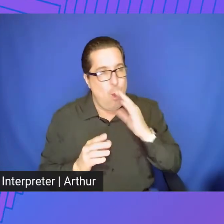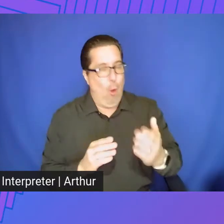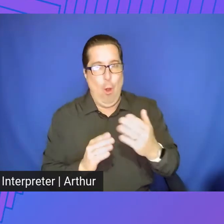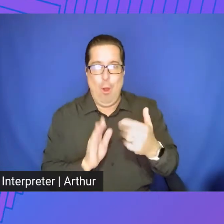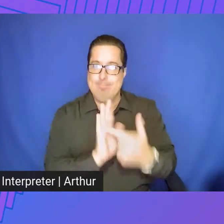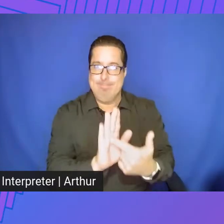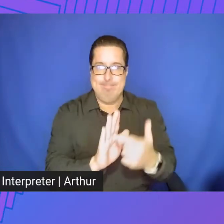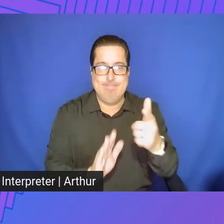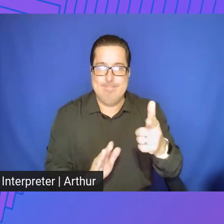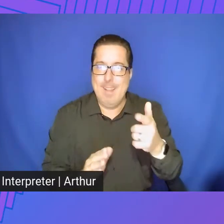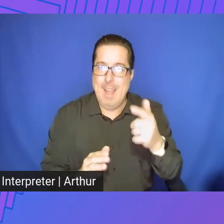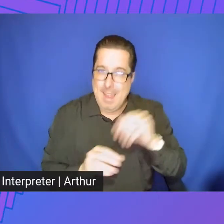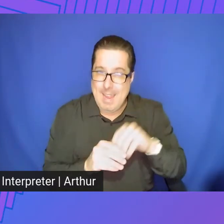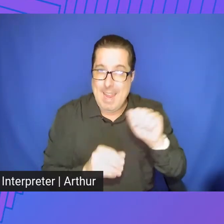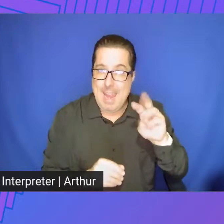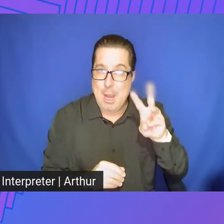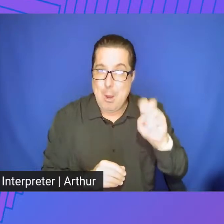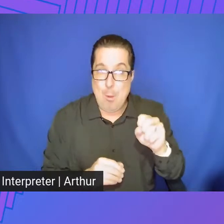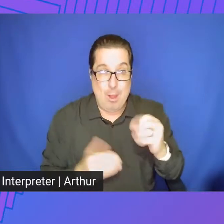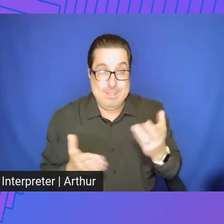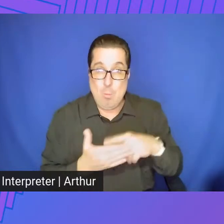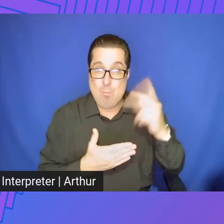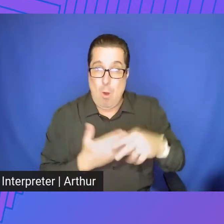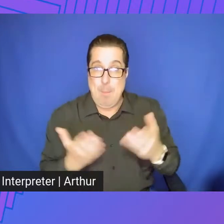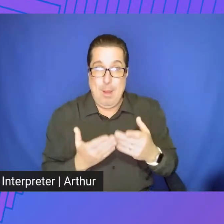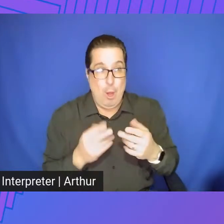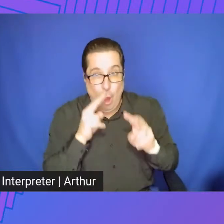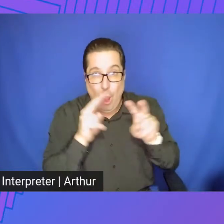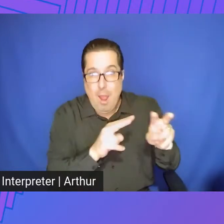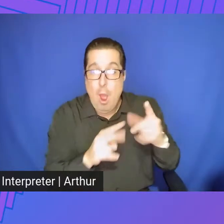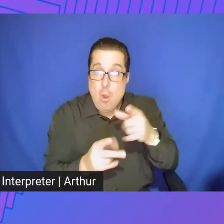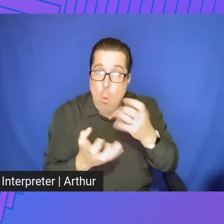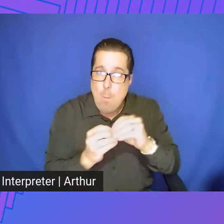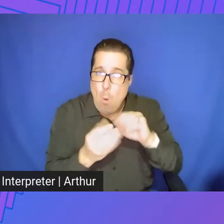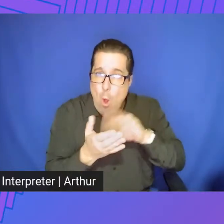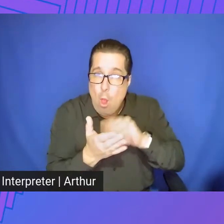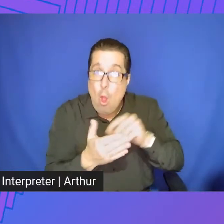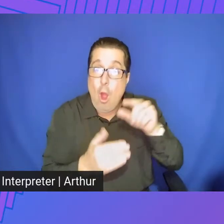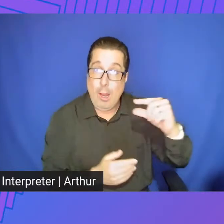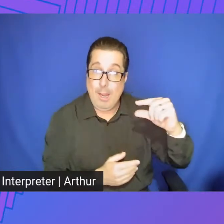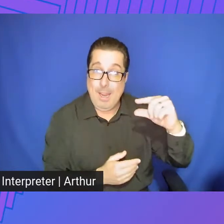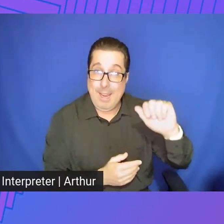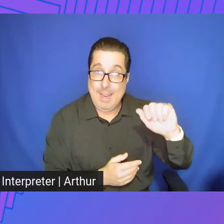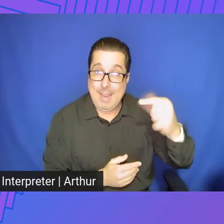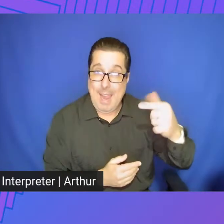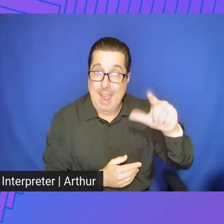AWS Heroes program. If you're interested in learning more, it's Gaggle,